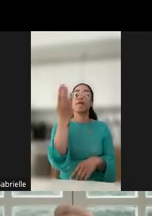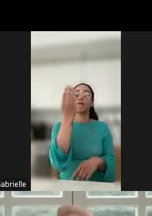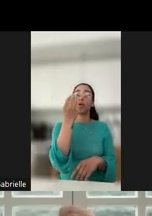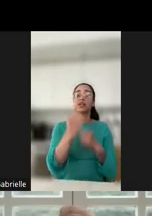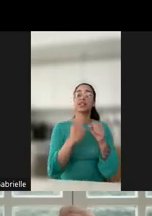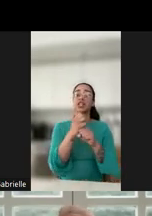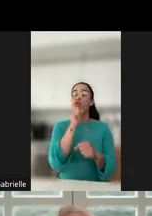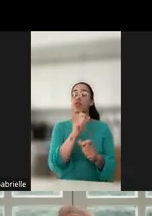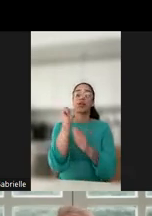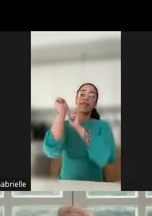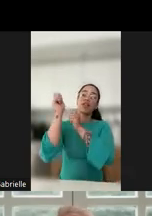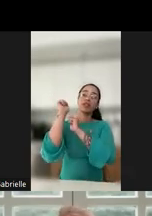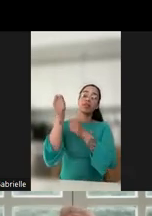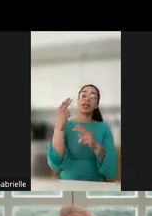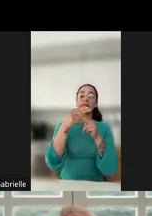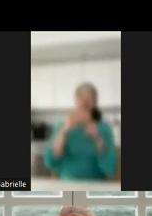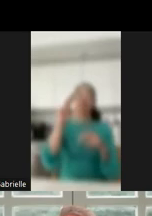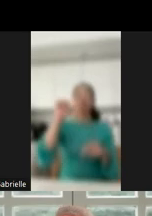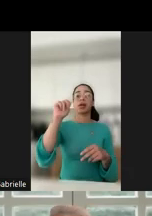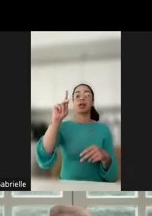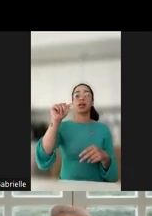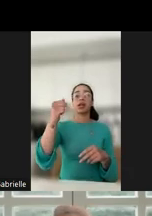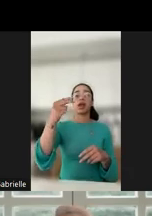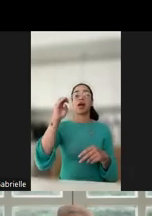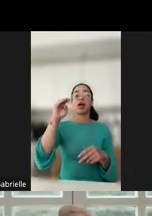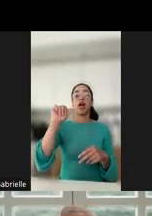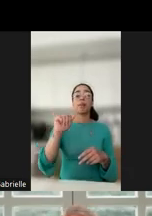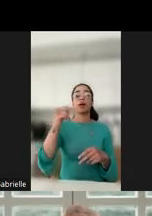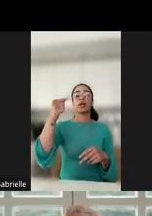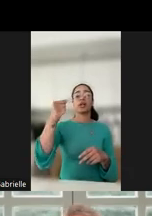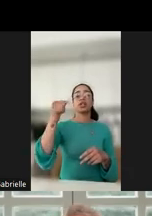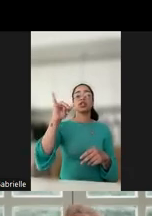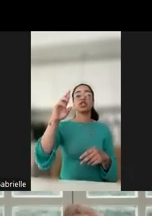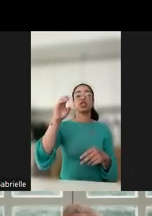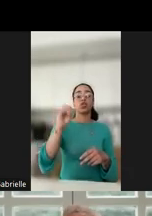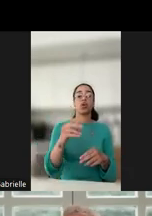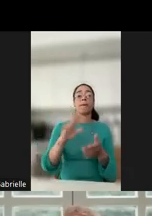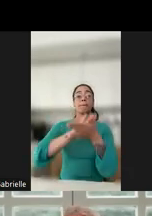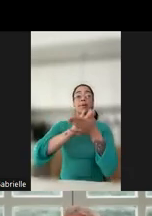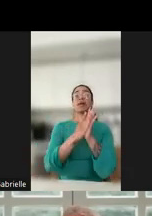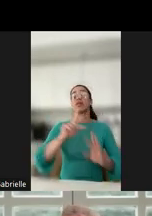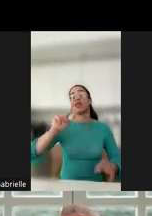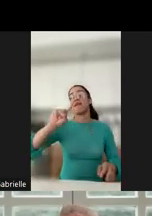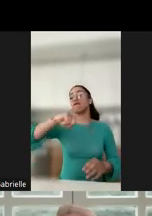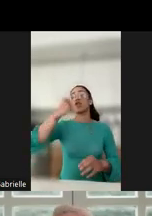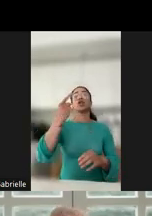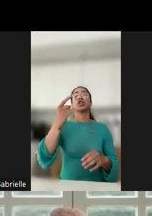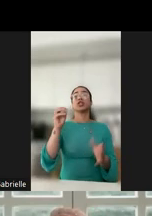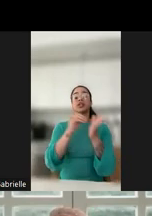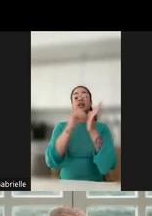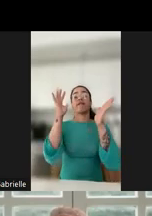fisherman named Nakahama Majiro became the first official US-Japanese